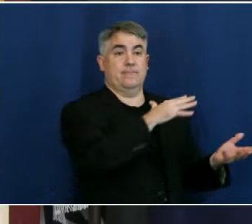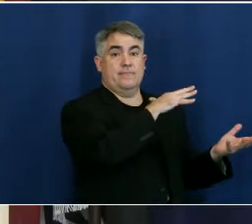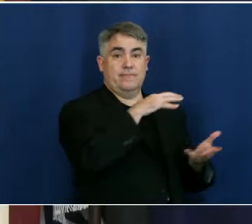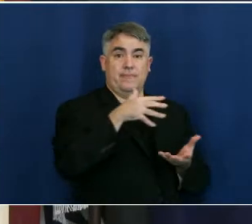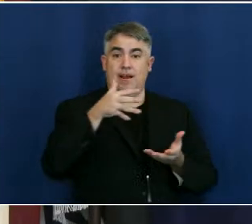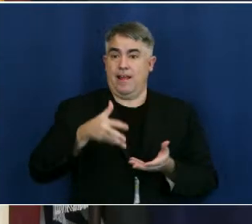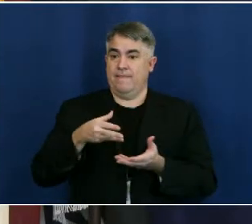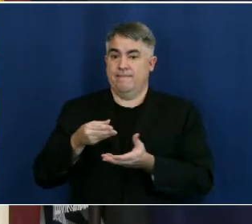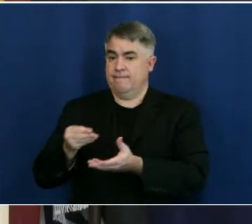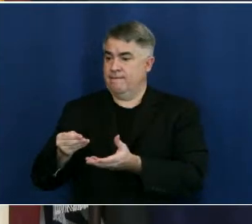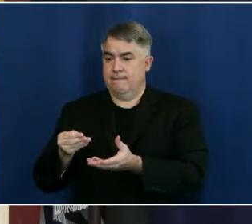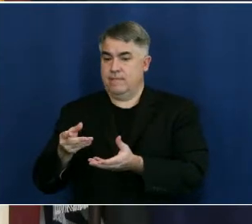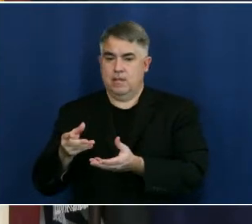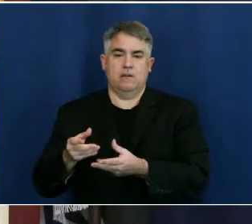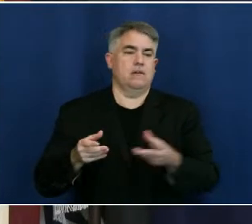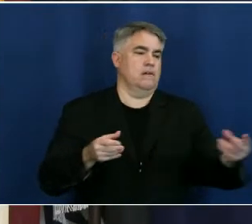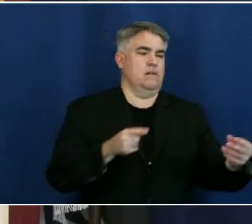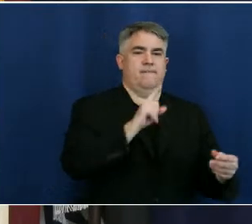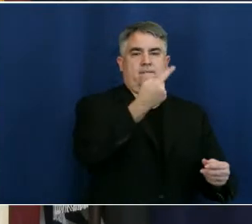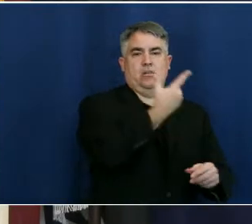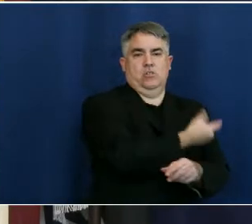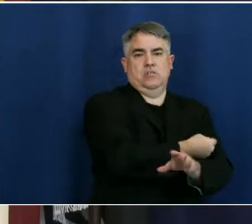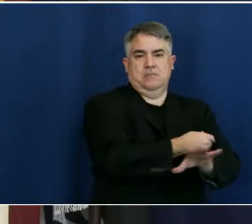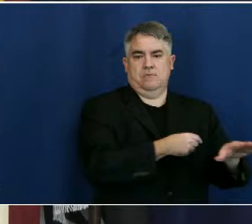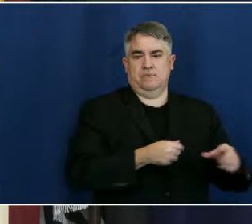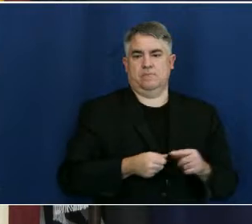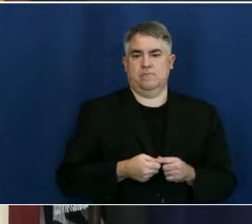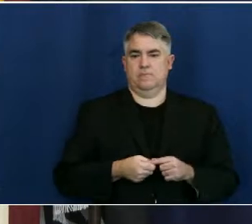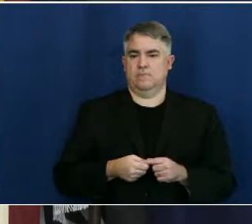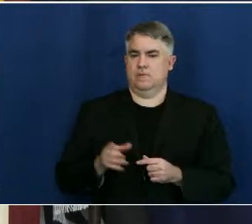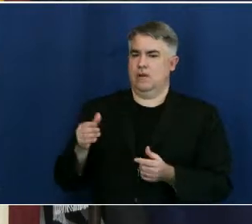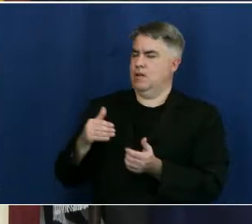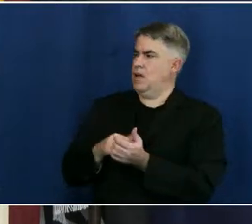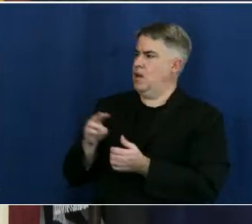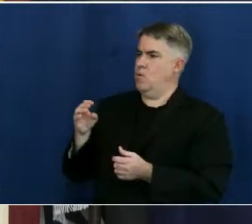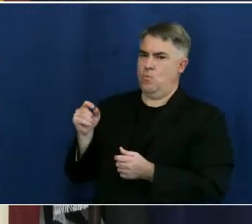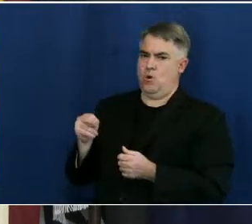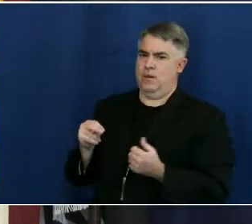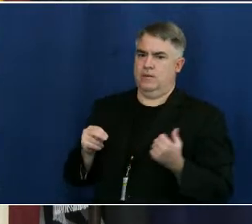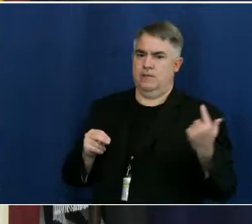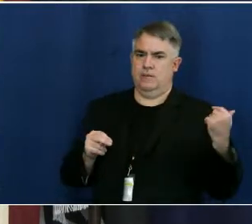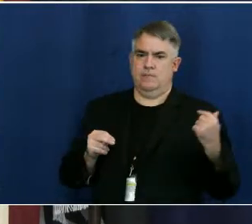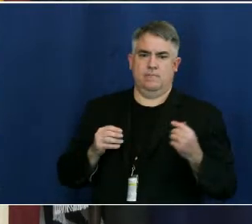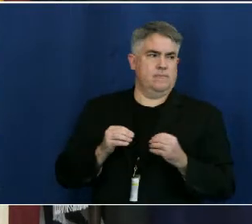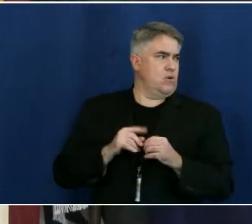appointments available. That's the general approach we're taking now, and I'll let Dr. Wooten add anything to that.